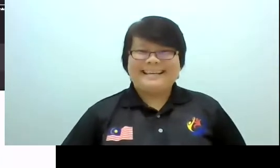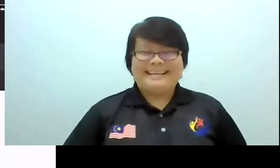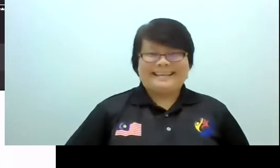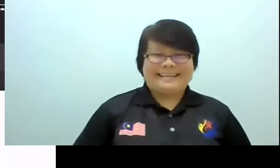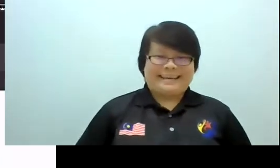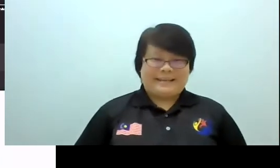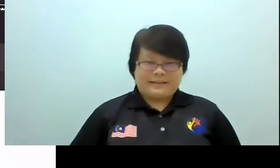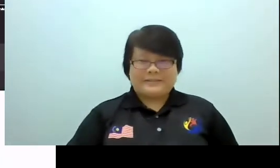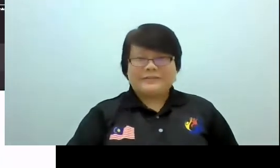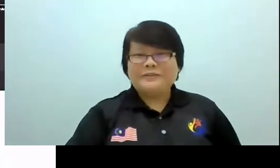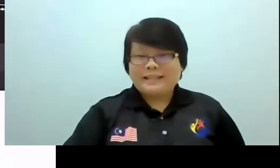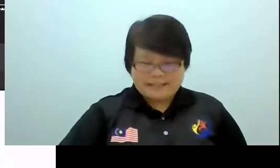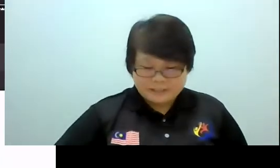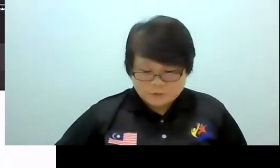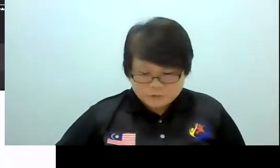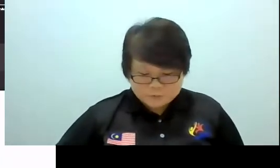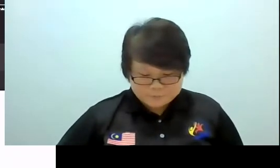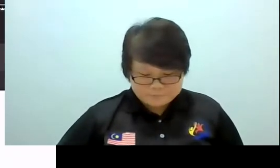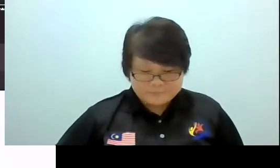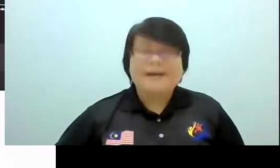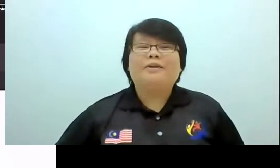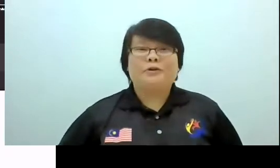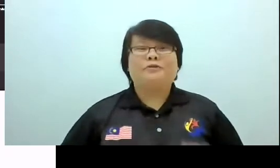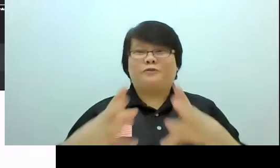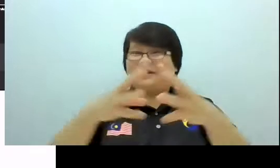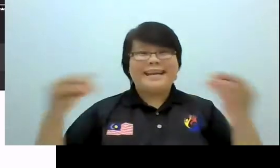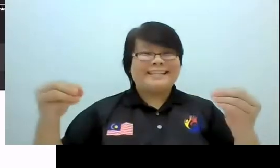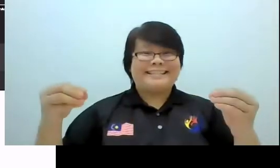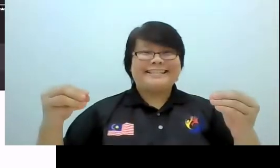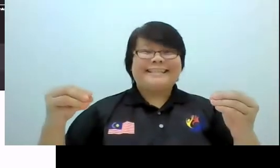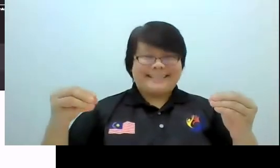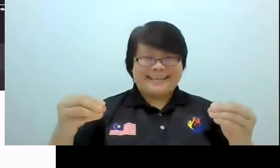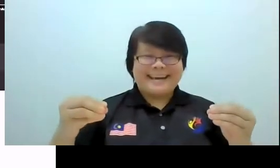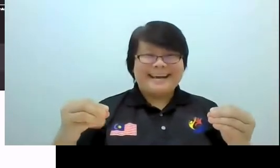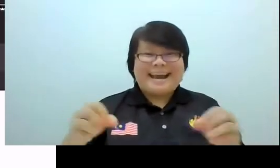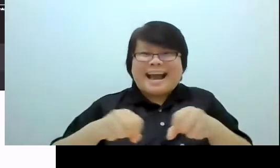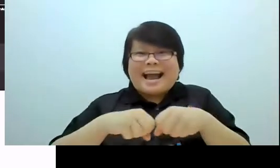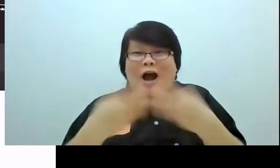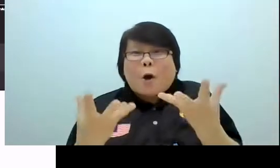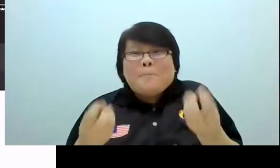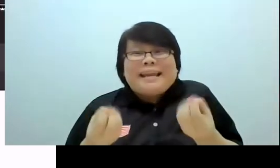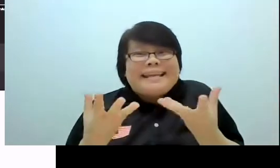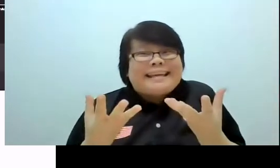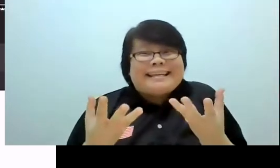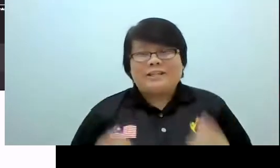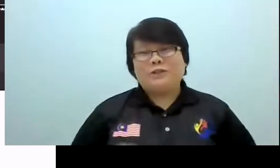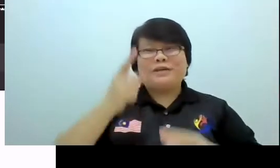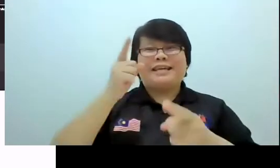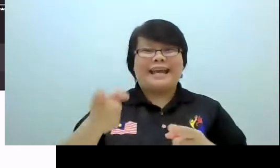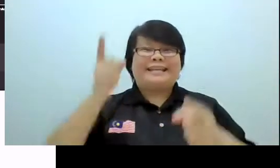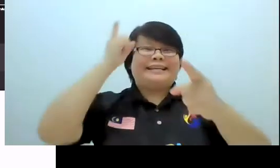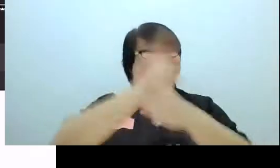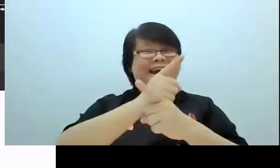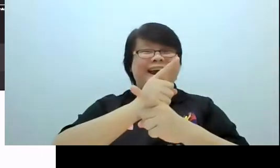Okay. Okay, so that's all. Now we've finished. Okay, how many did